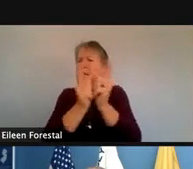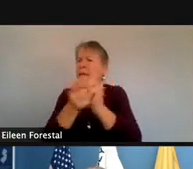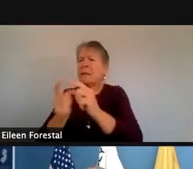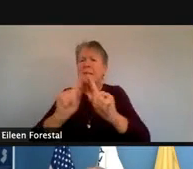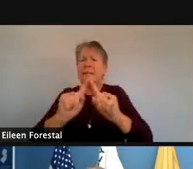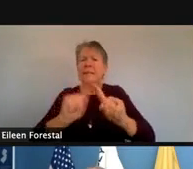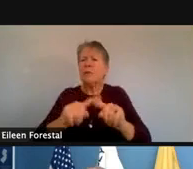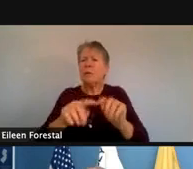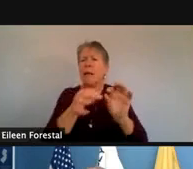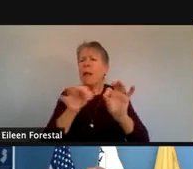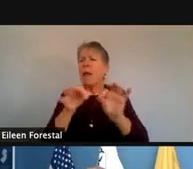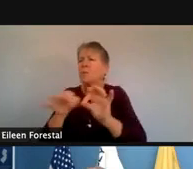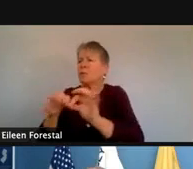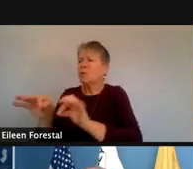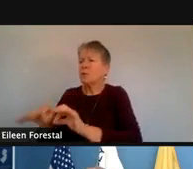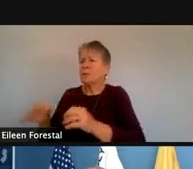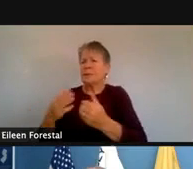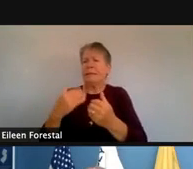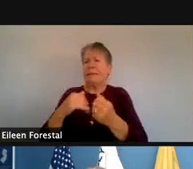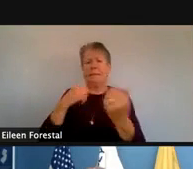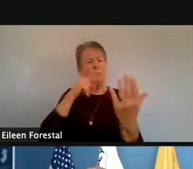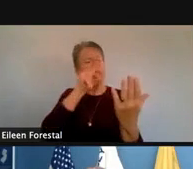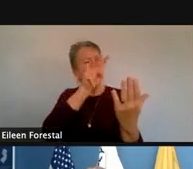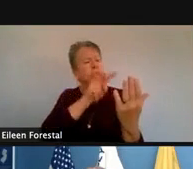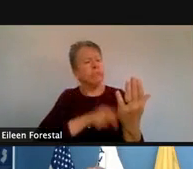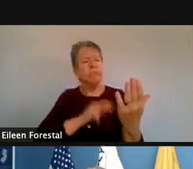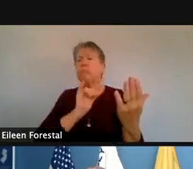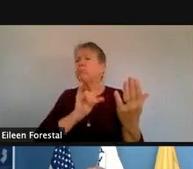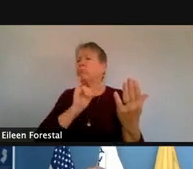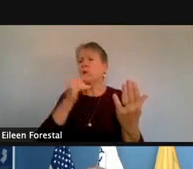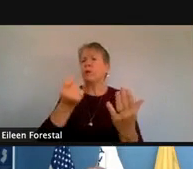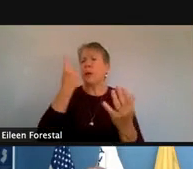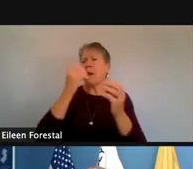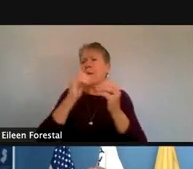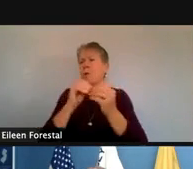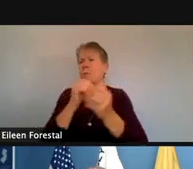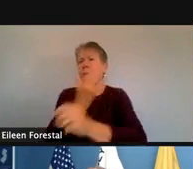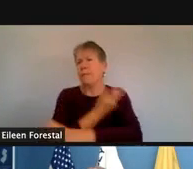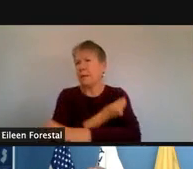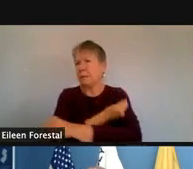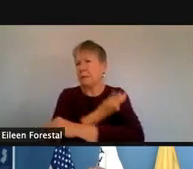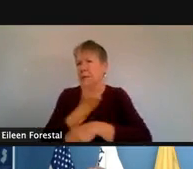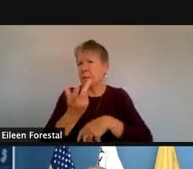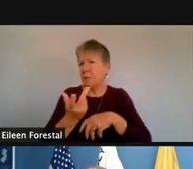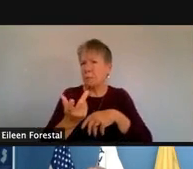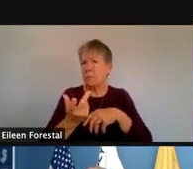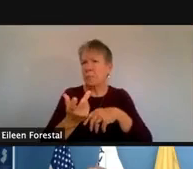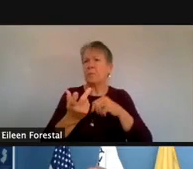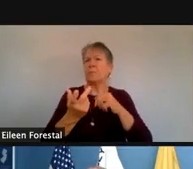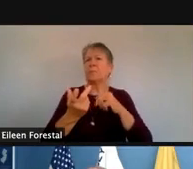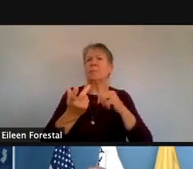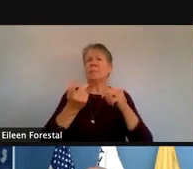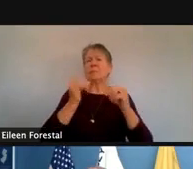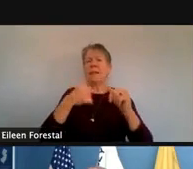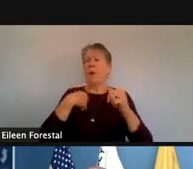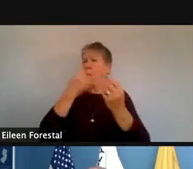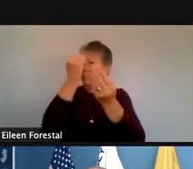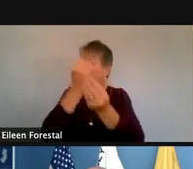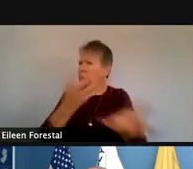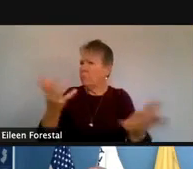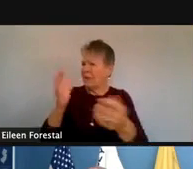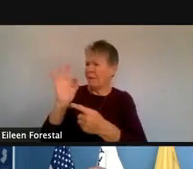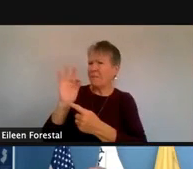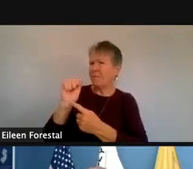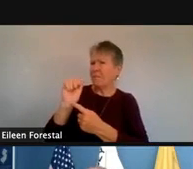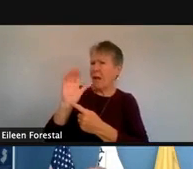up-to-date facts to engender intergenerational trust in vaccinations. And as the governor